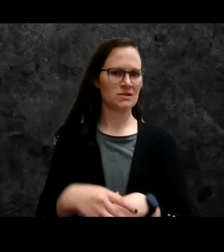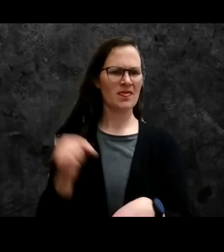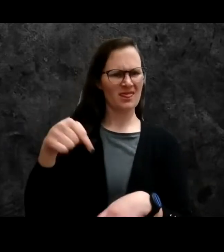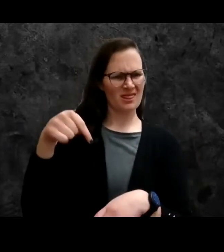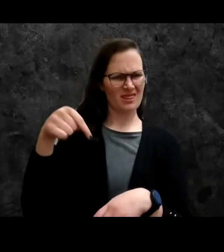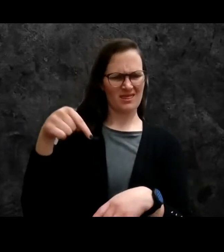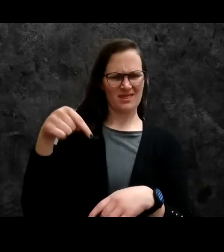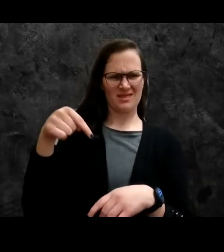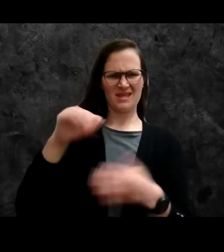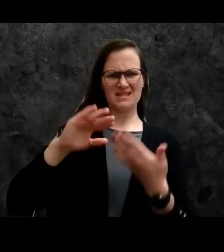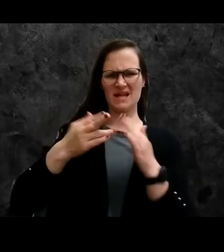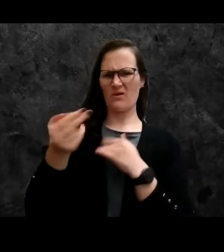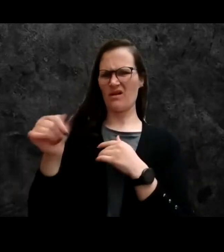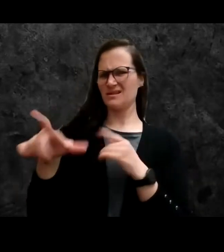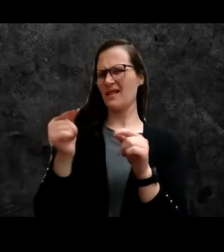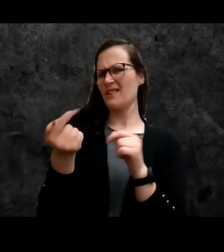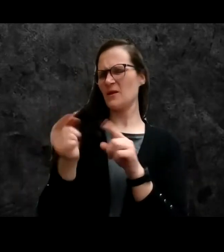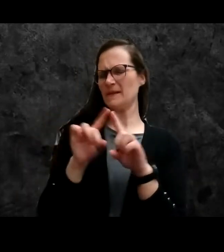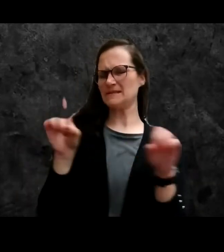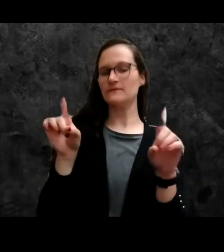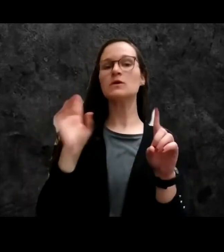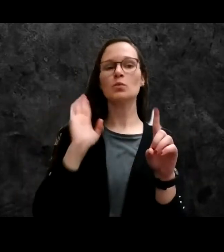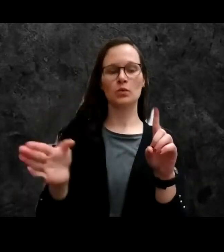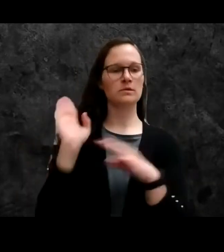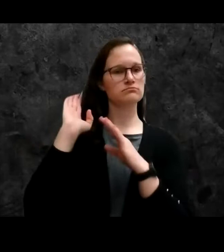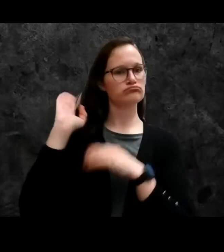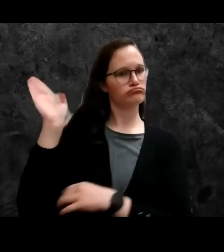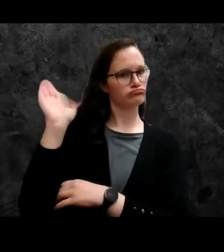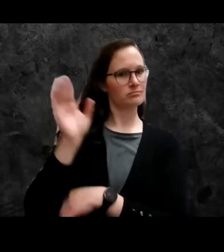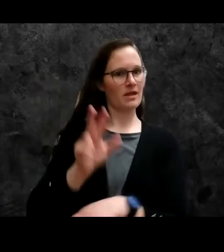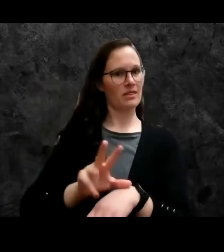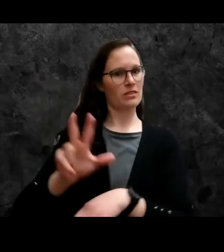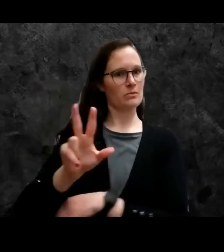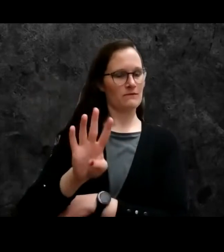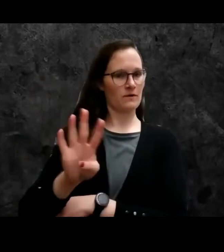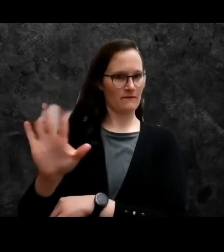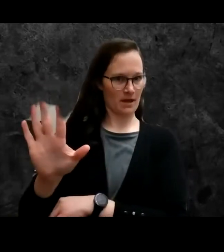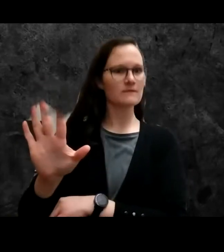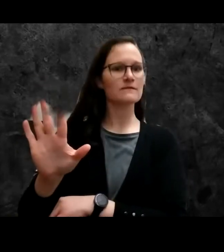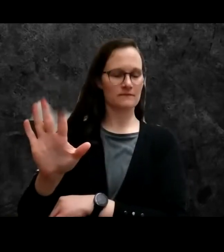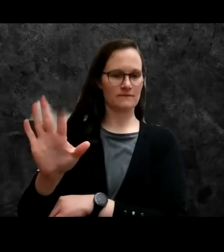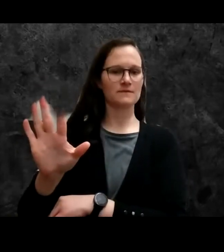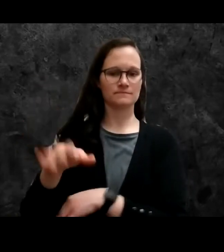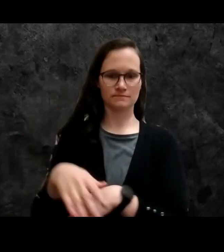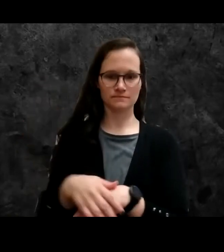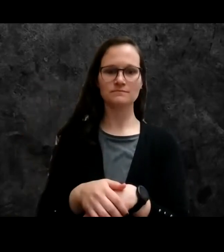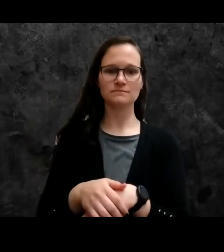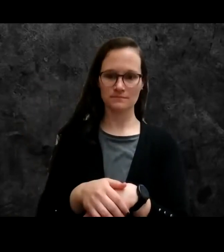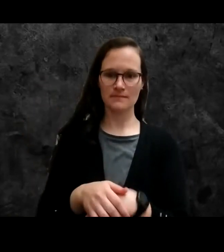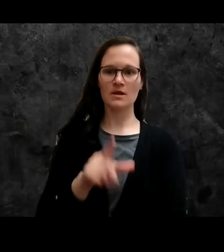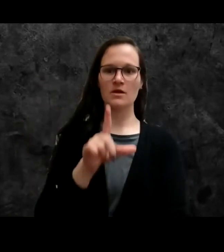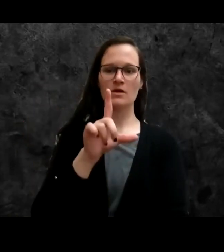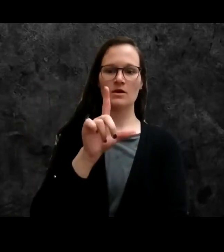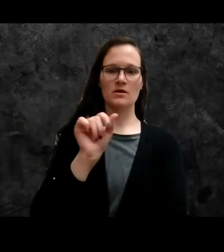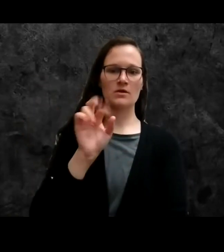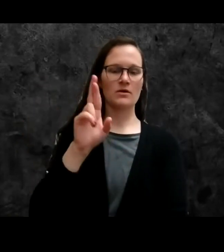also having a presentation at about 3:45 led by Lauren Goldstein, who works with us here in the Chancellor's